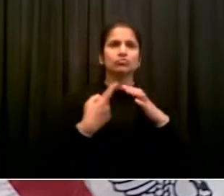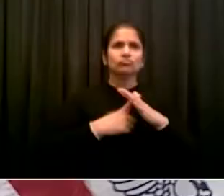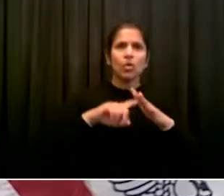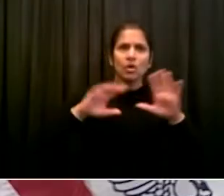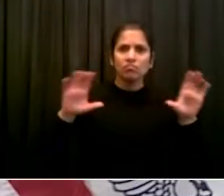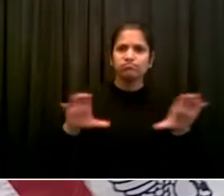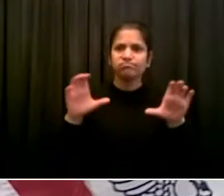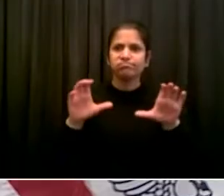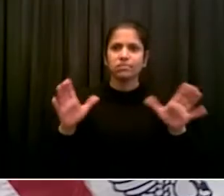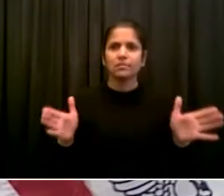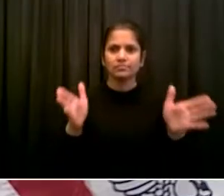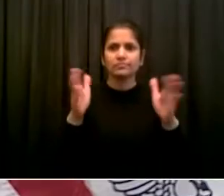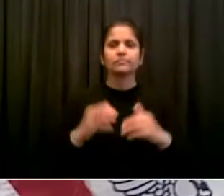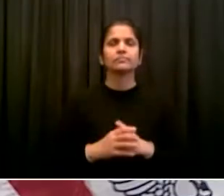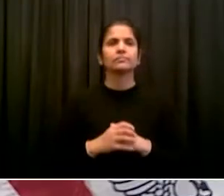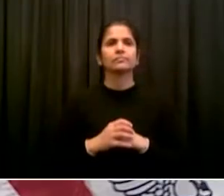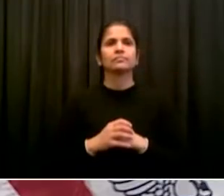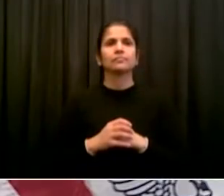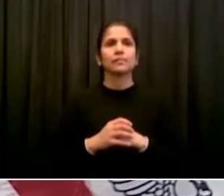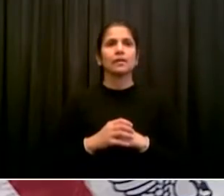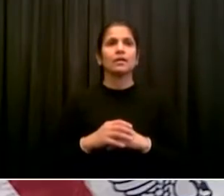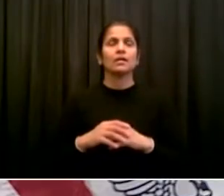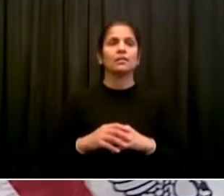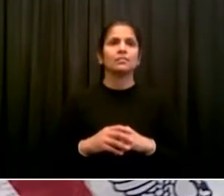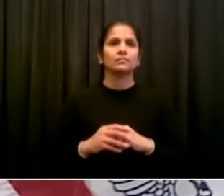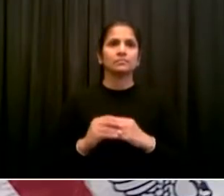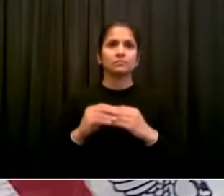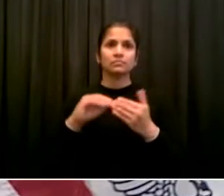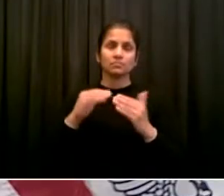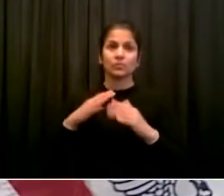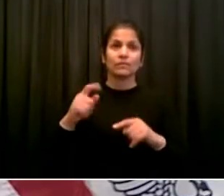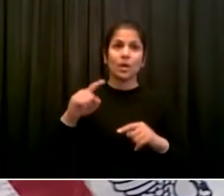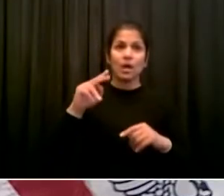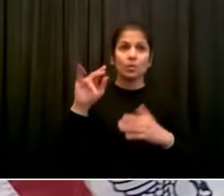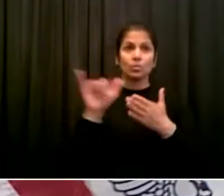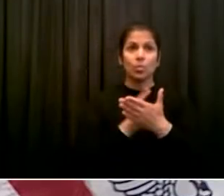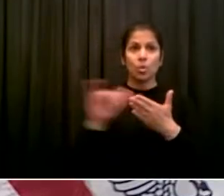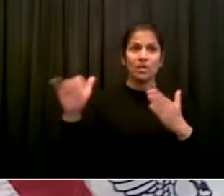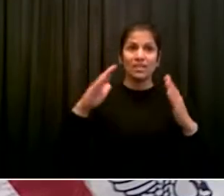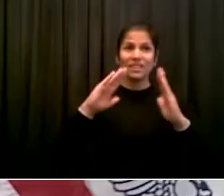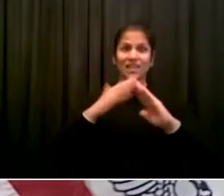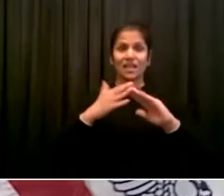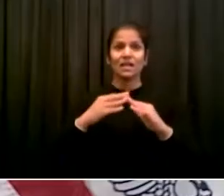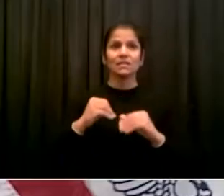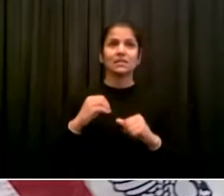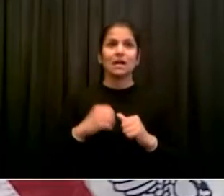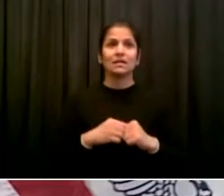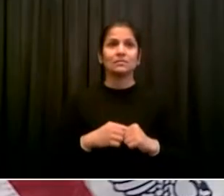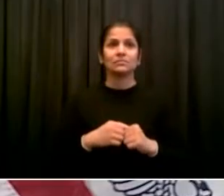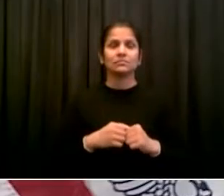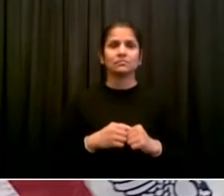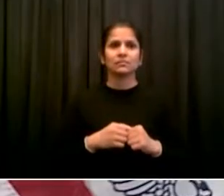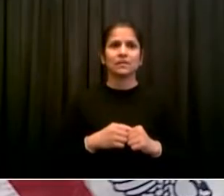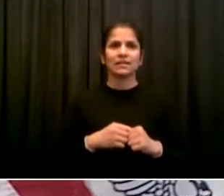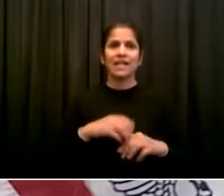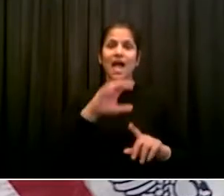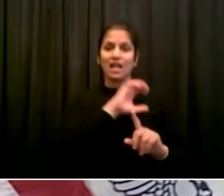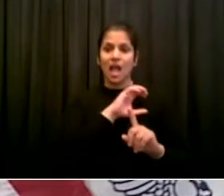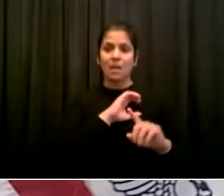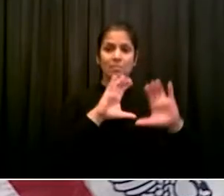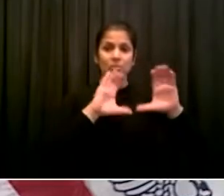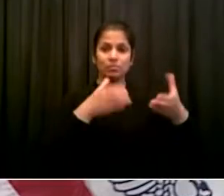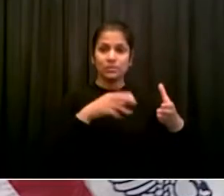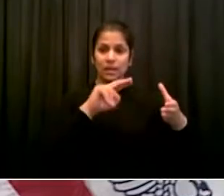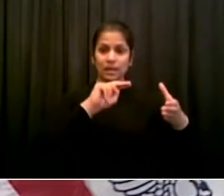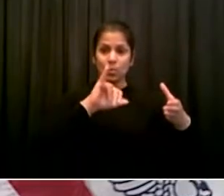will be acted on by the City of New York and the NYPD. The elements that require state legislation will be working to get